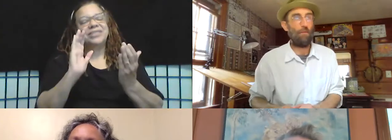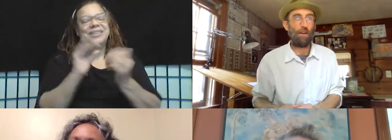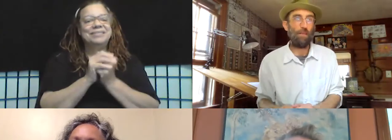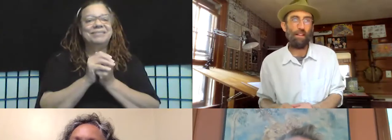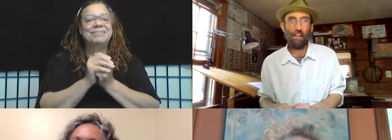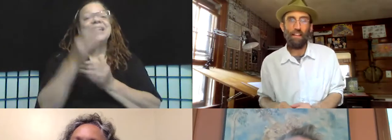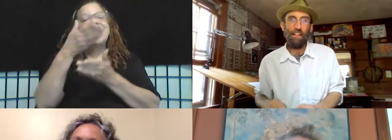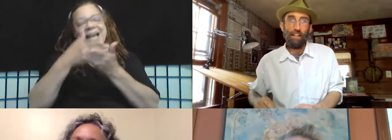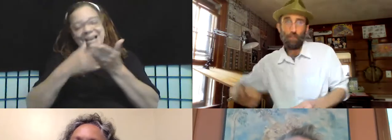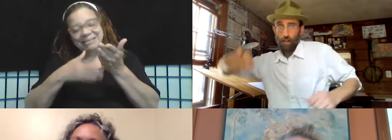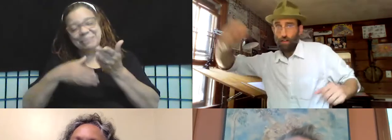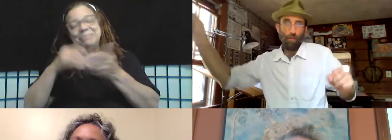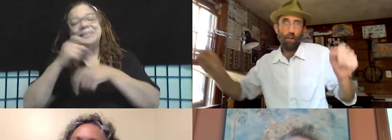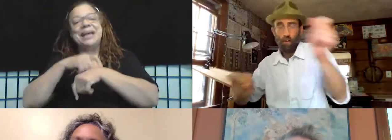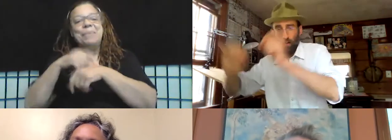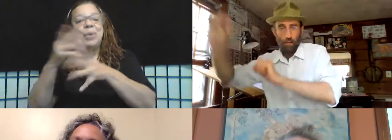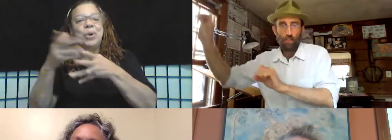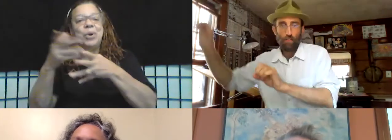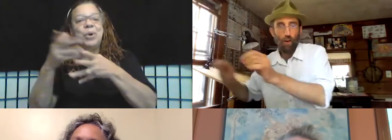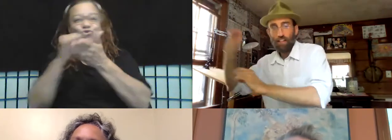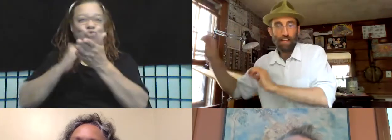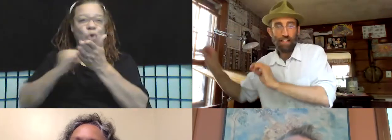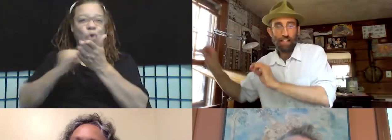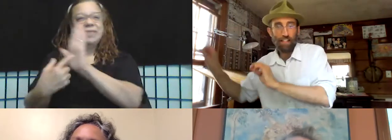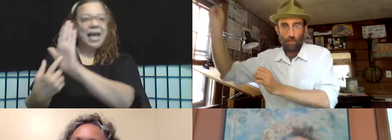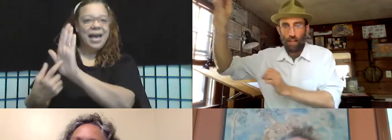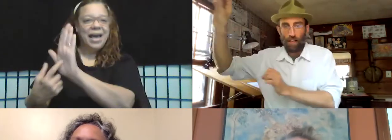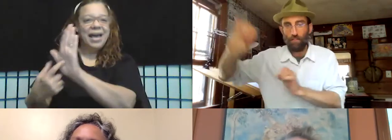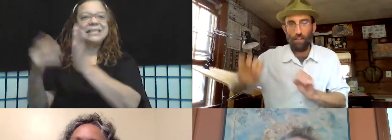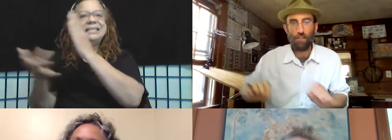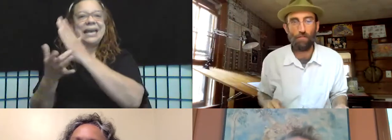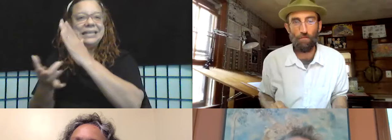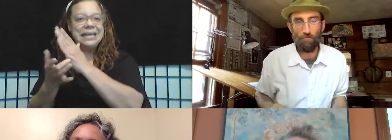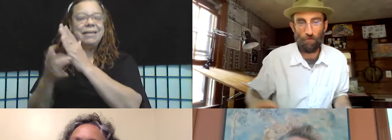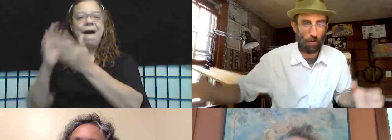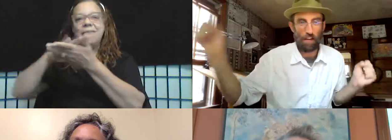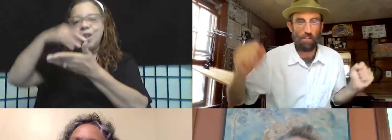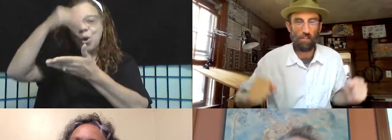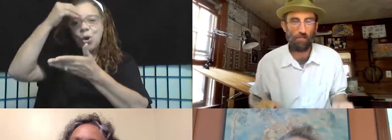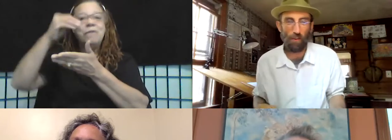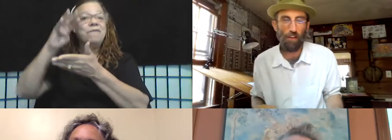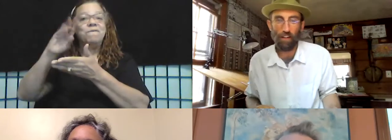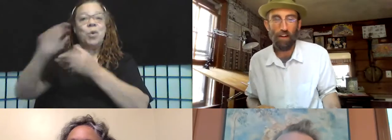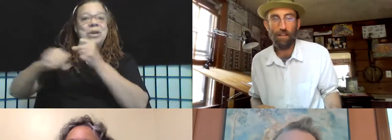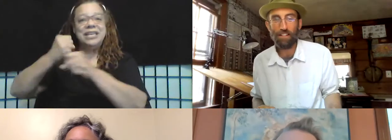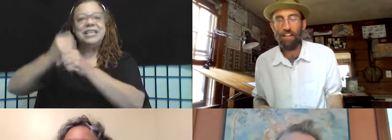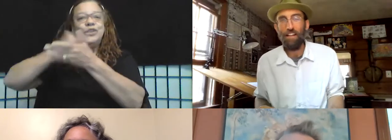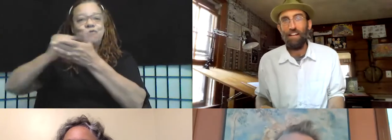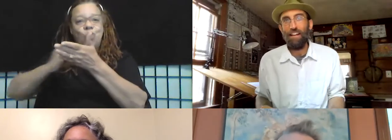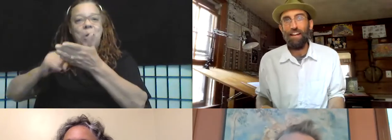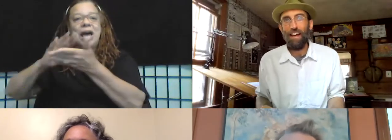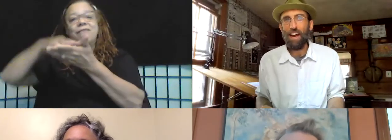the time I want to be like, here's how to draw, here's a drawing technique, here's something I've learned from 40 years of drawing